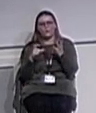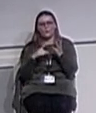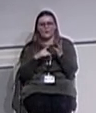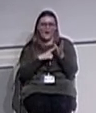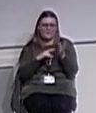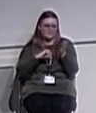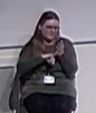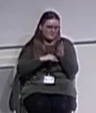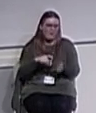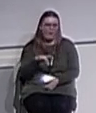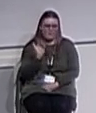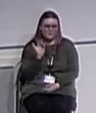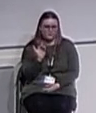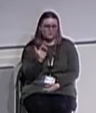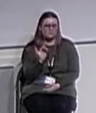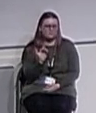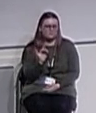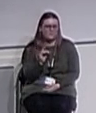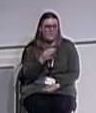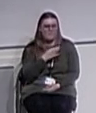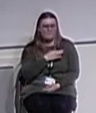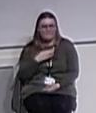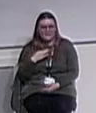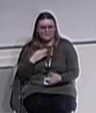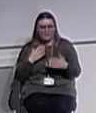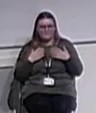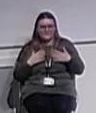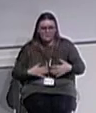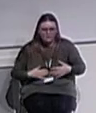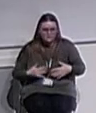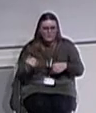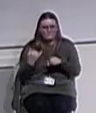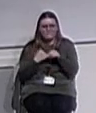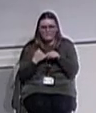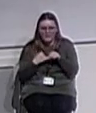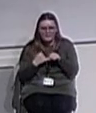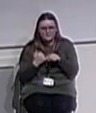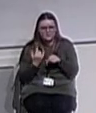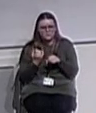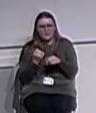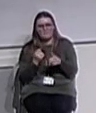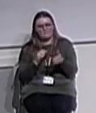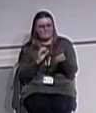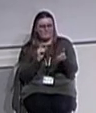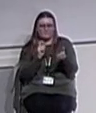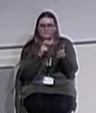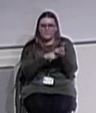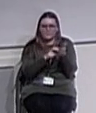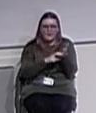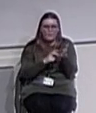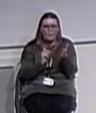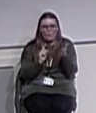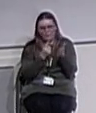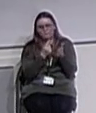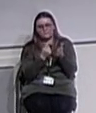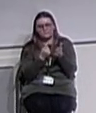in medical physiology or pharmacology, you just have to put us down once. And I'll tell you about